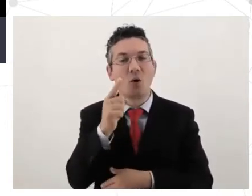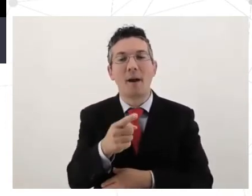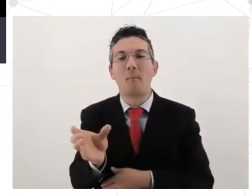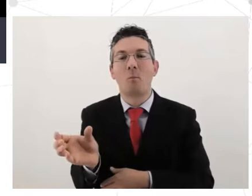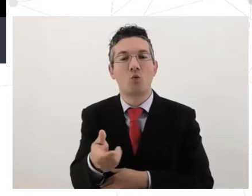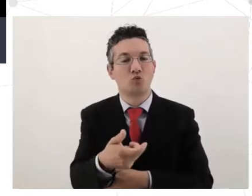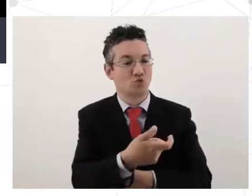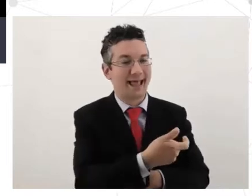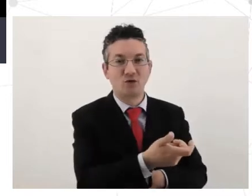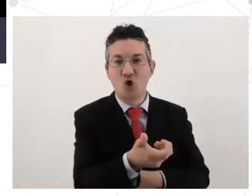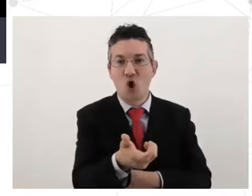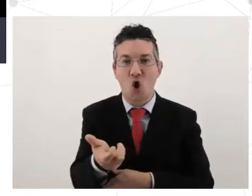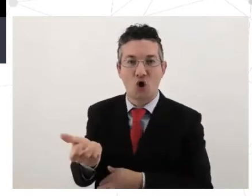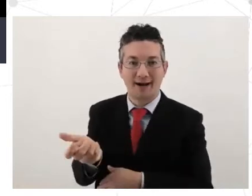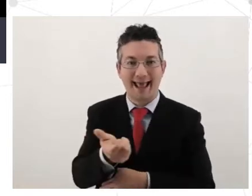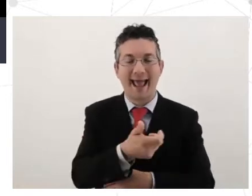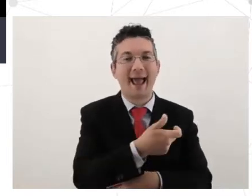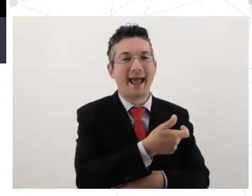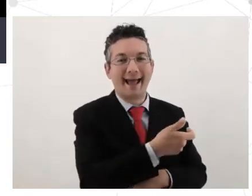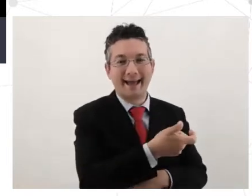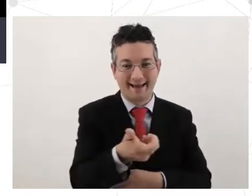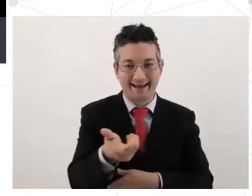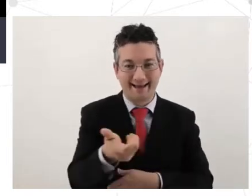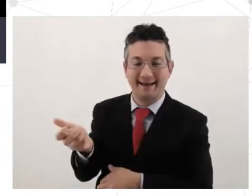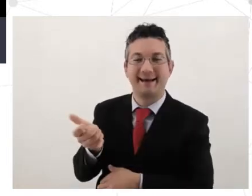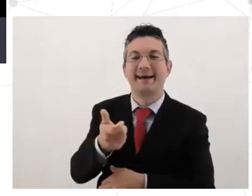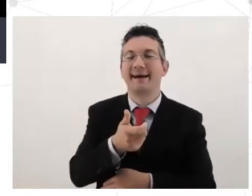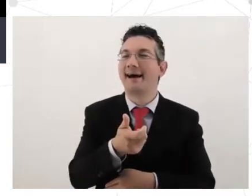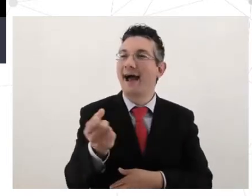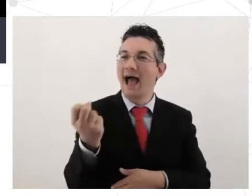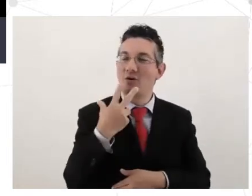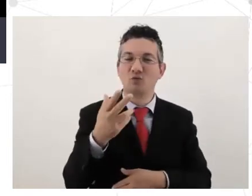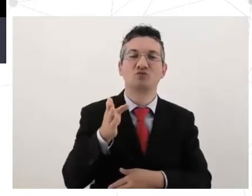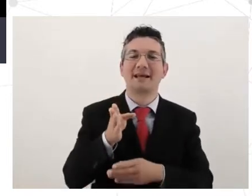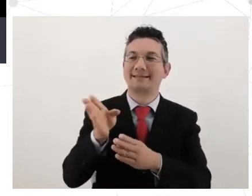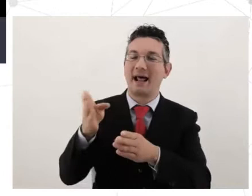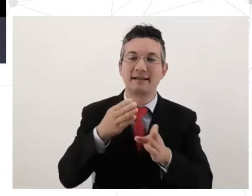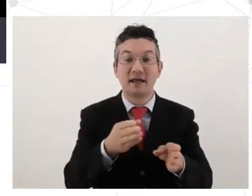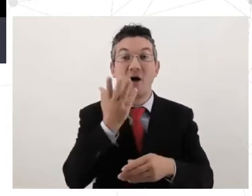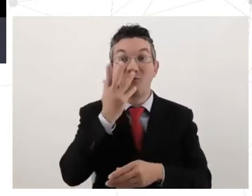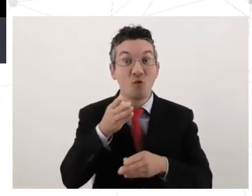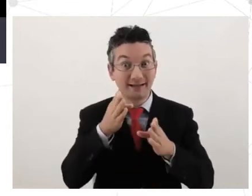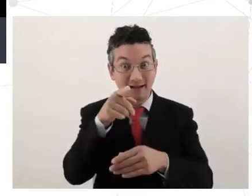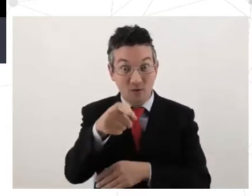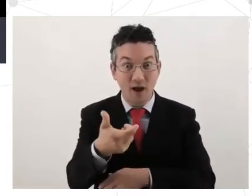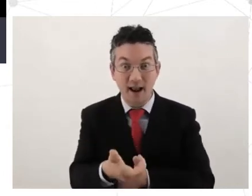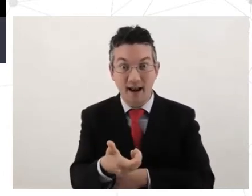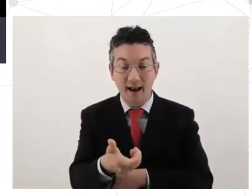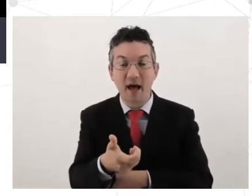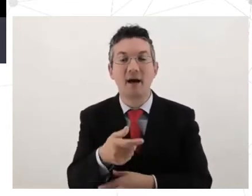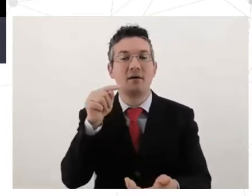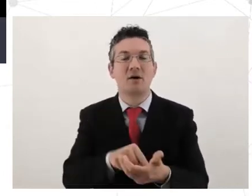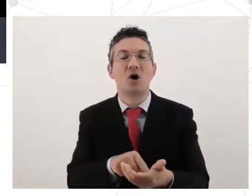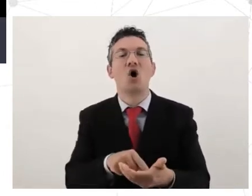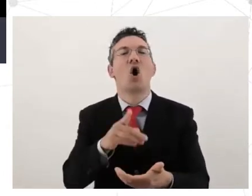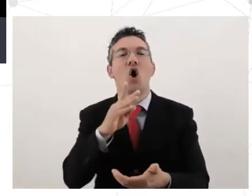Soundscape buttons along the bottom of the screen. And now from the search bar, you can start beacon guidance to any point of interest, explore the